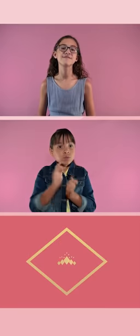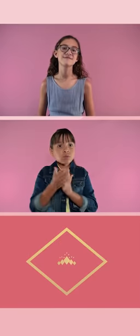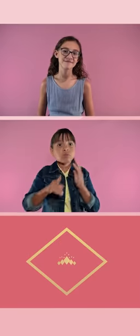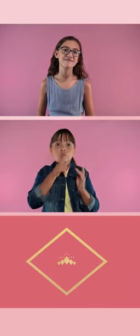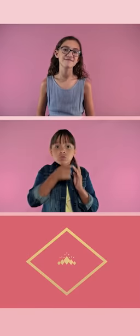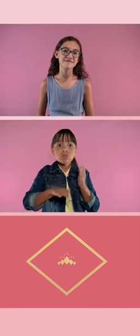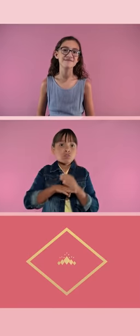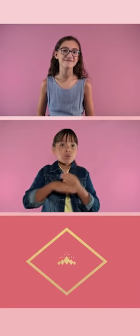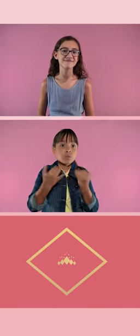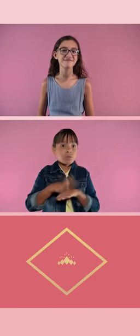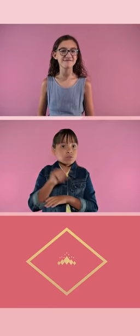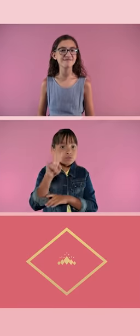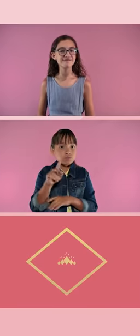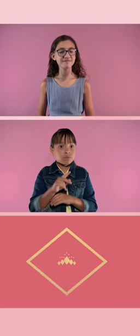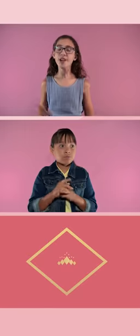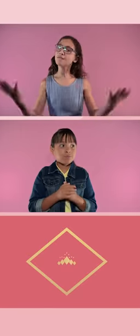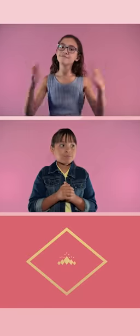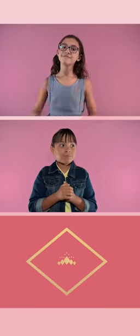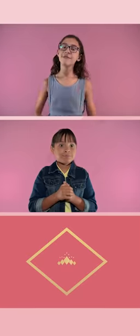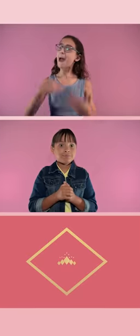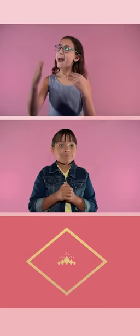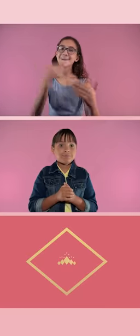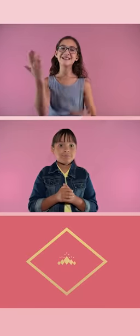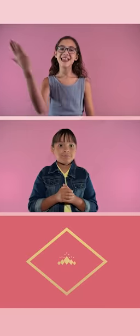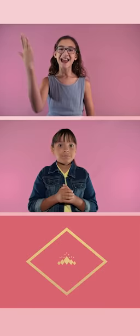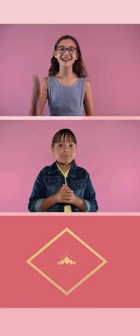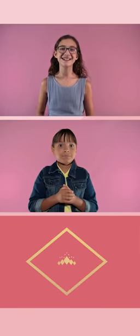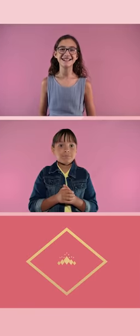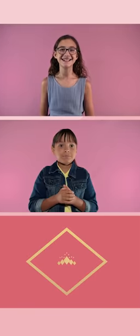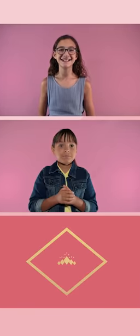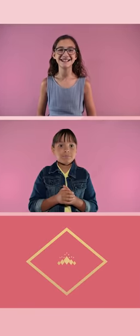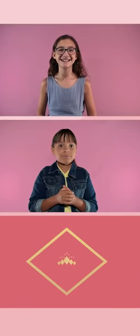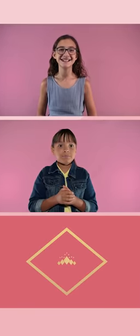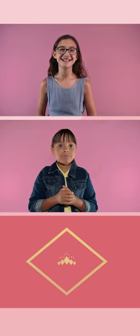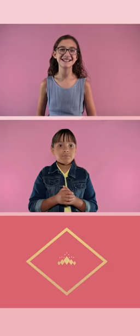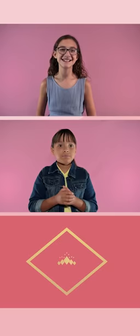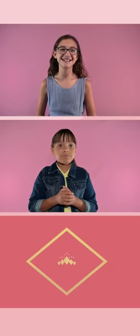dream of becoming a soccer player to come true. What do you know, Lena? We're almost there.